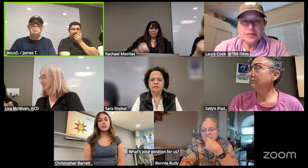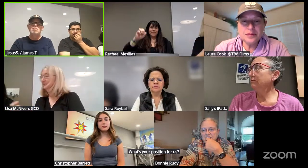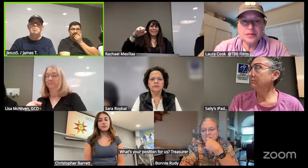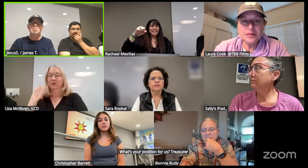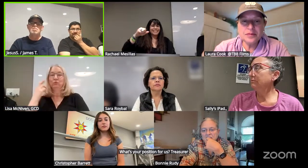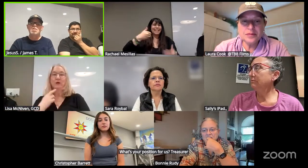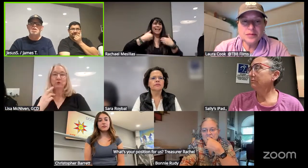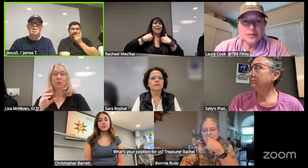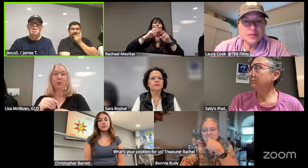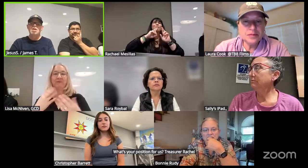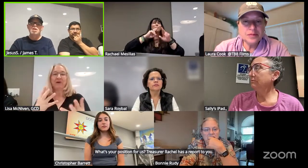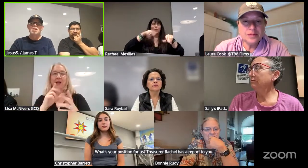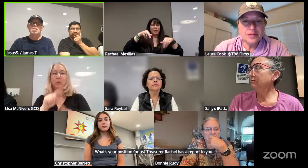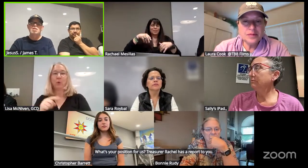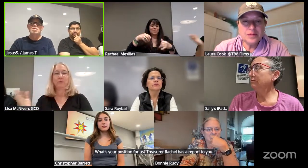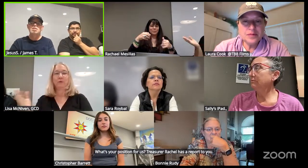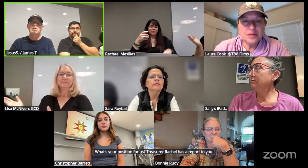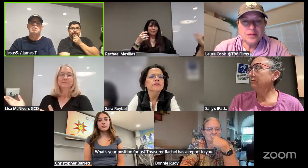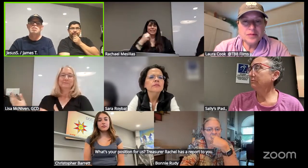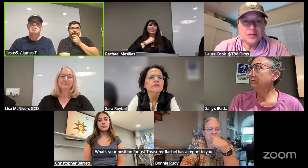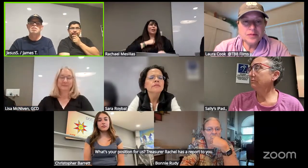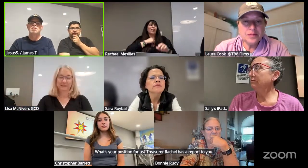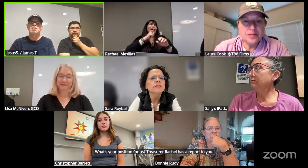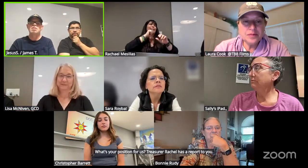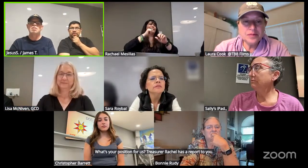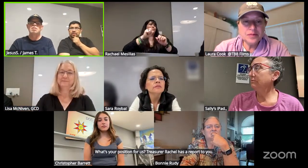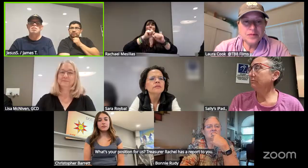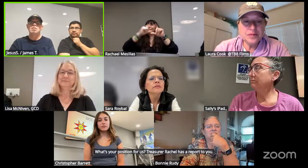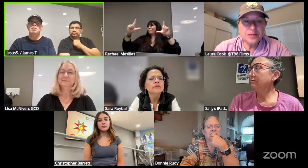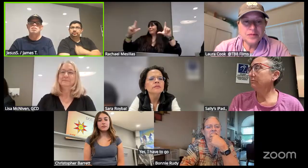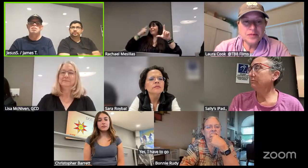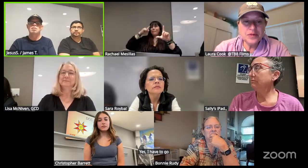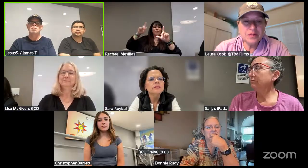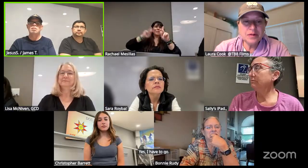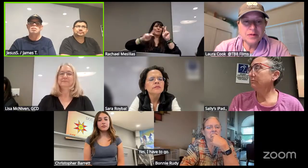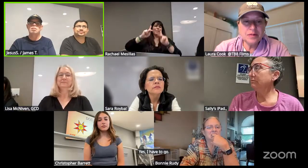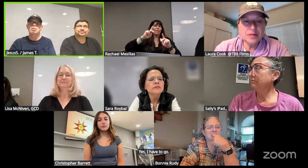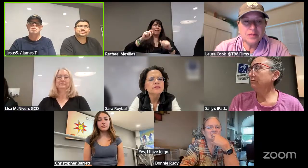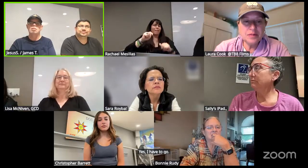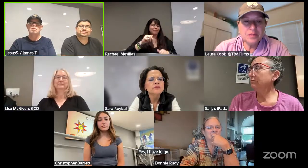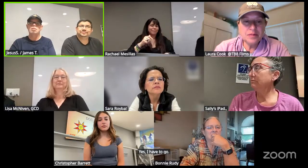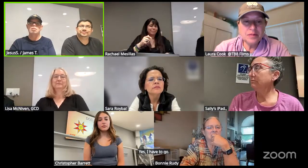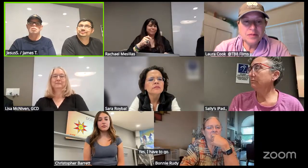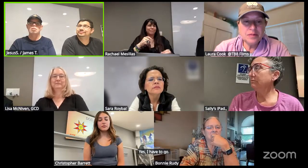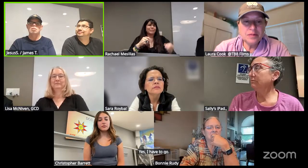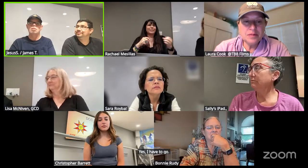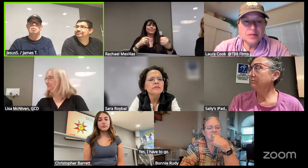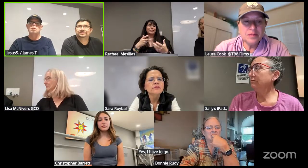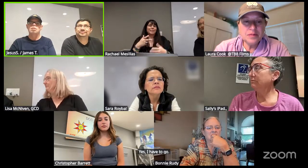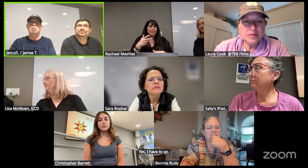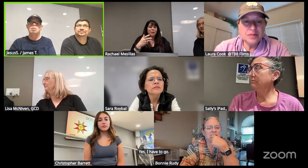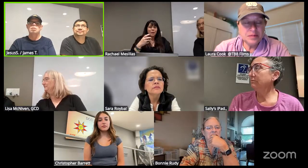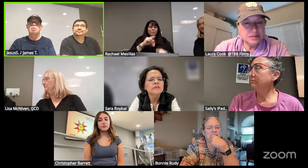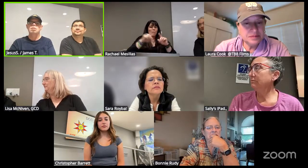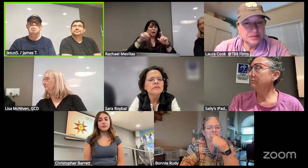report in. Yes, I have a report. Sorry, I didn't project